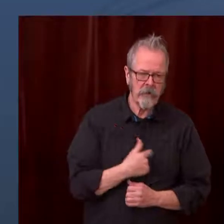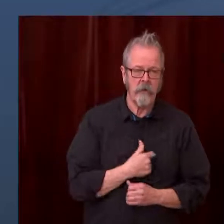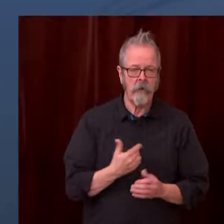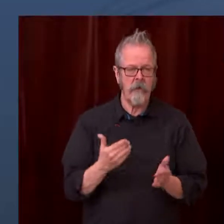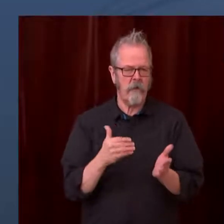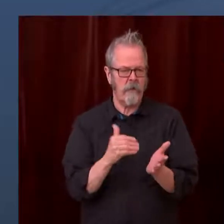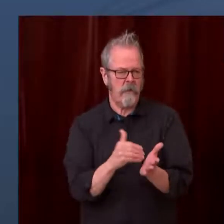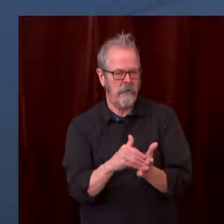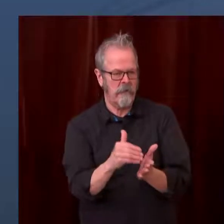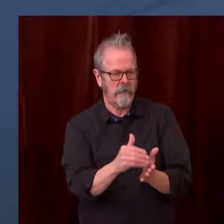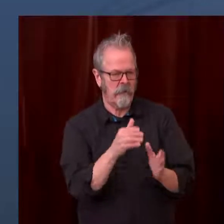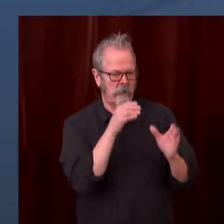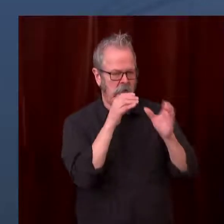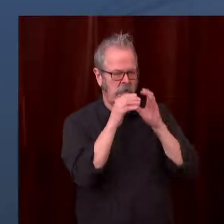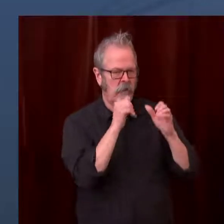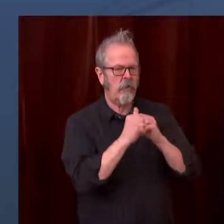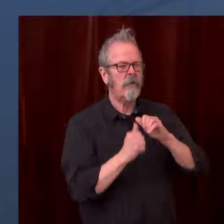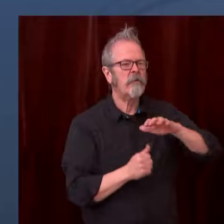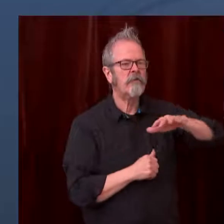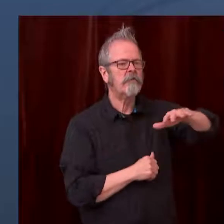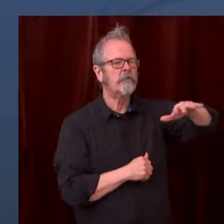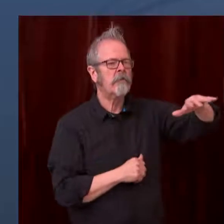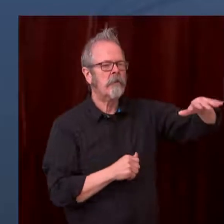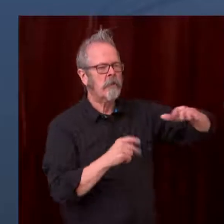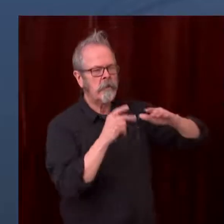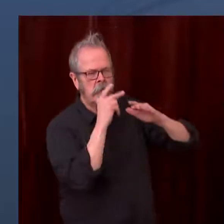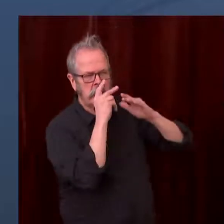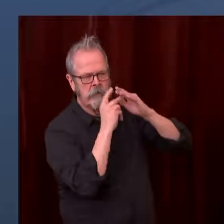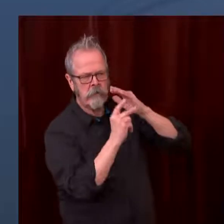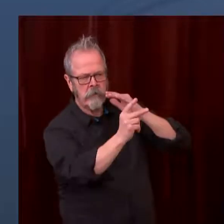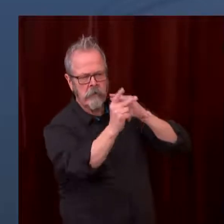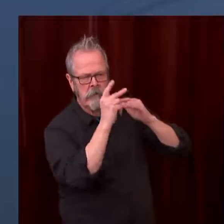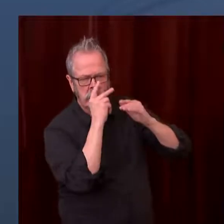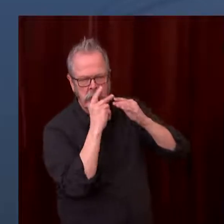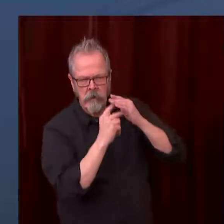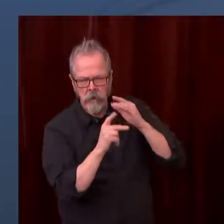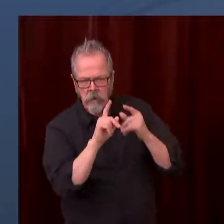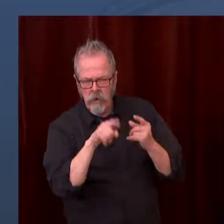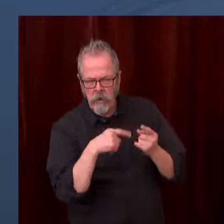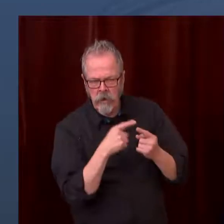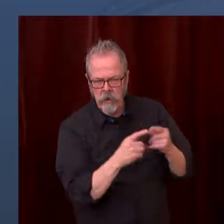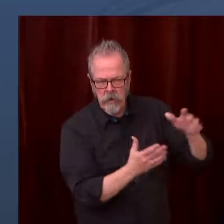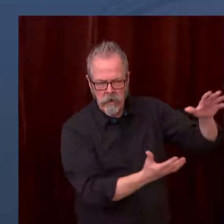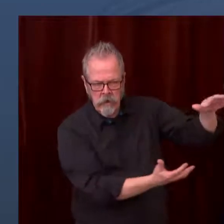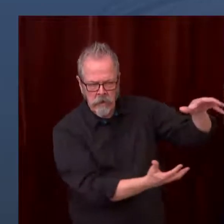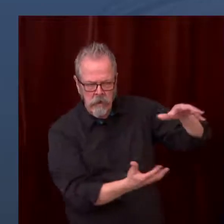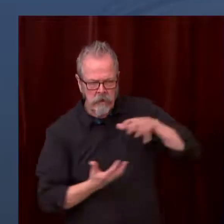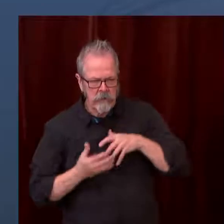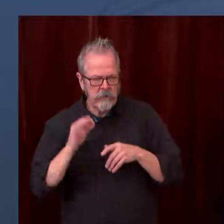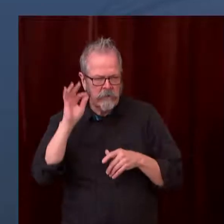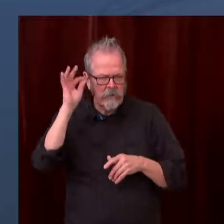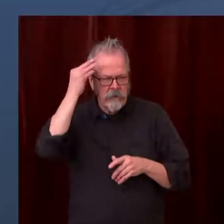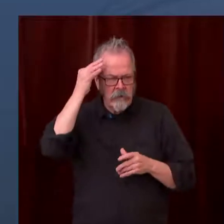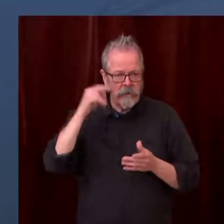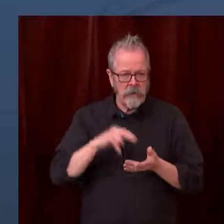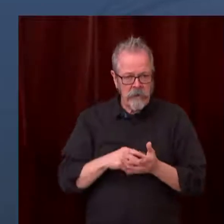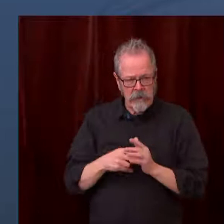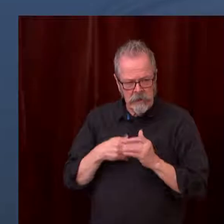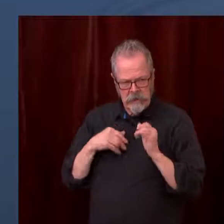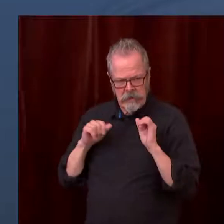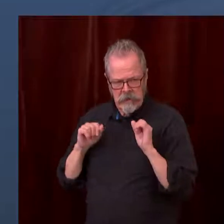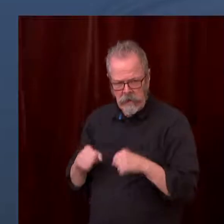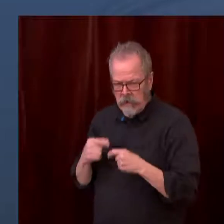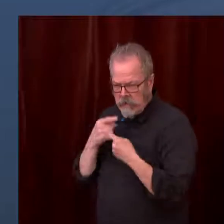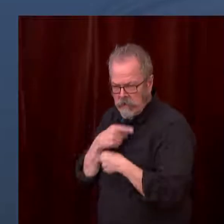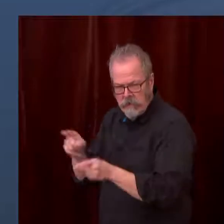move from 1B1, which is, again, seniors, moving to now the addition of educators, and then